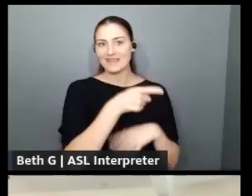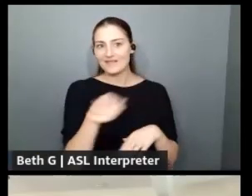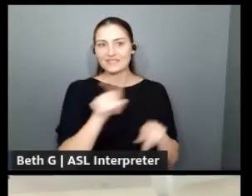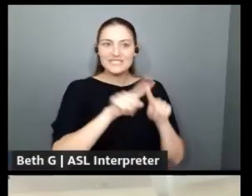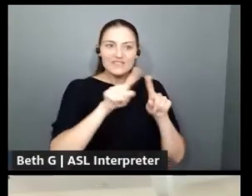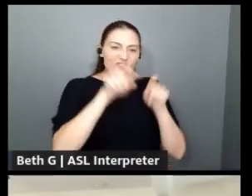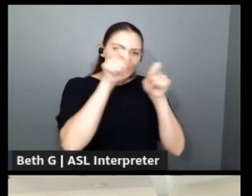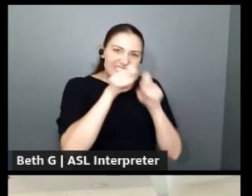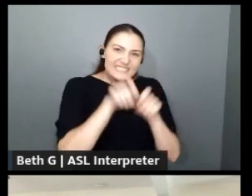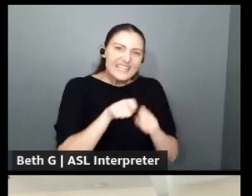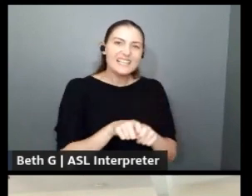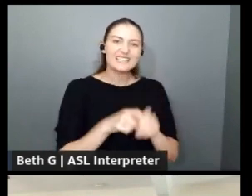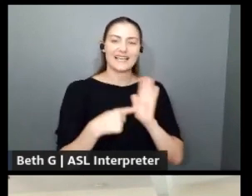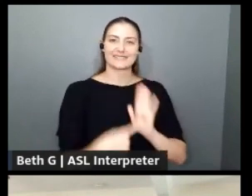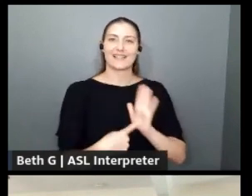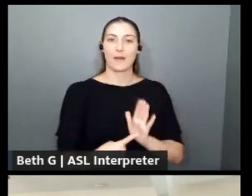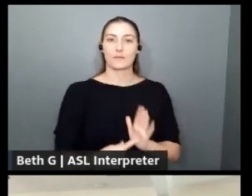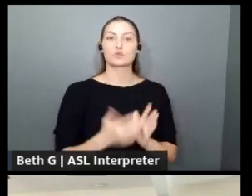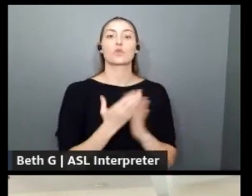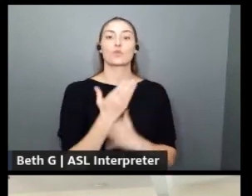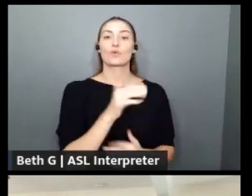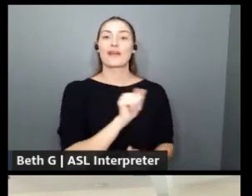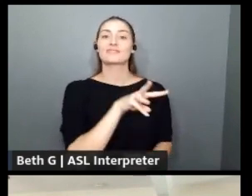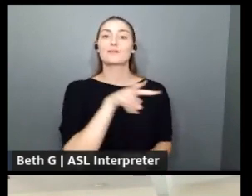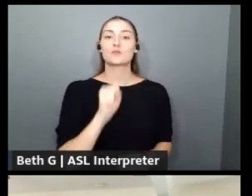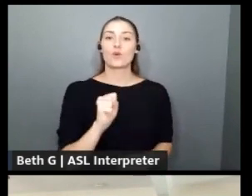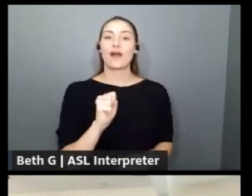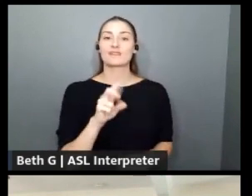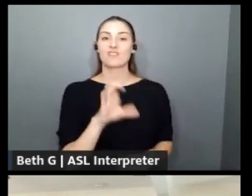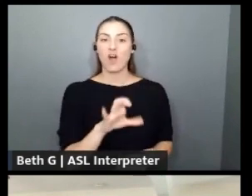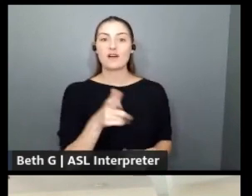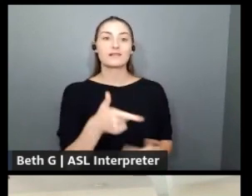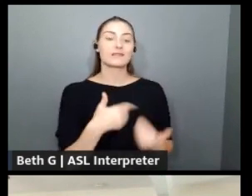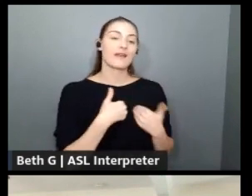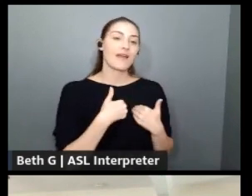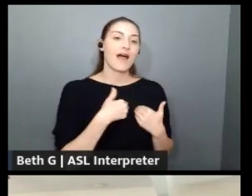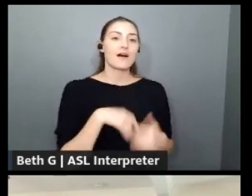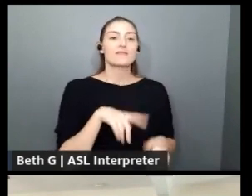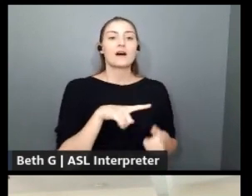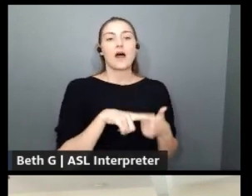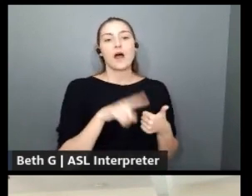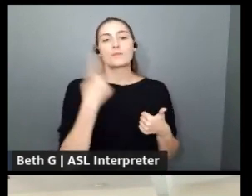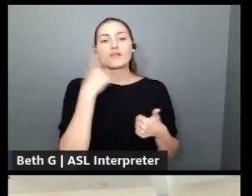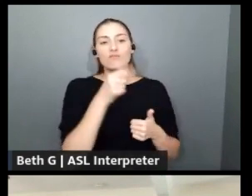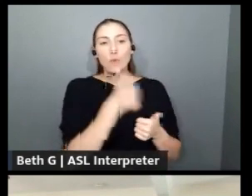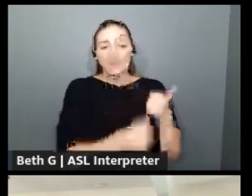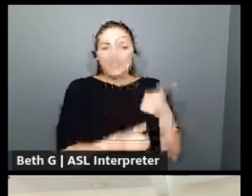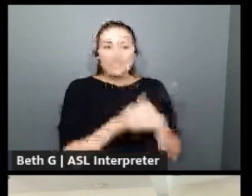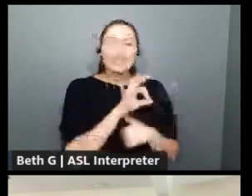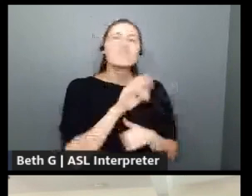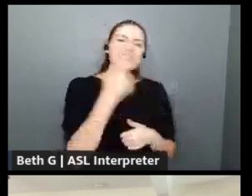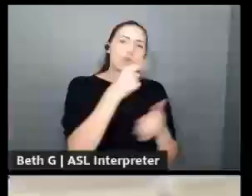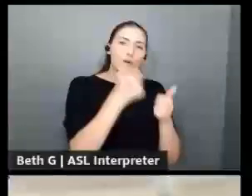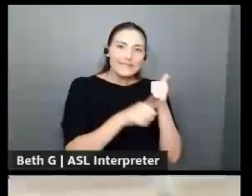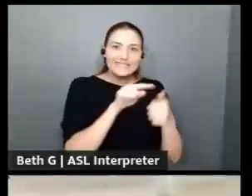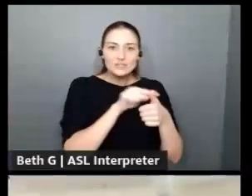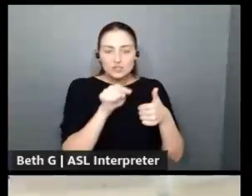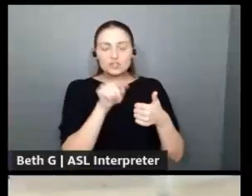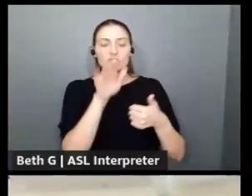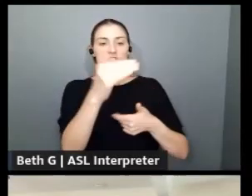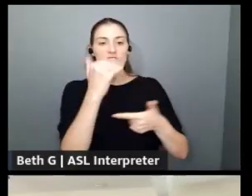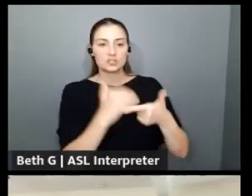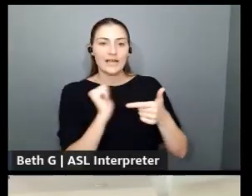examples through the AWS public docs. So there's like an FN for each, and under that we have like examples where you can use this functionality on